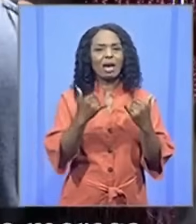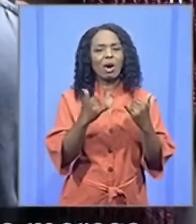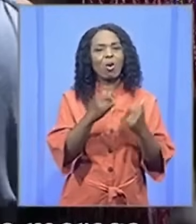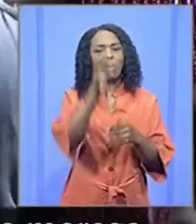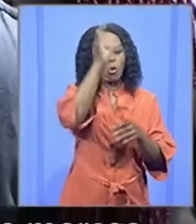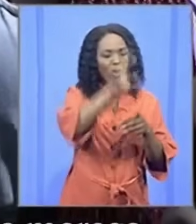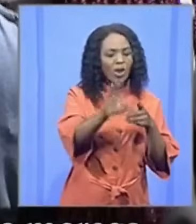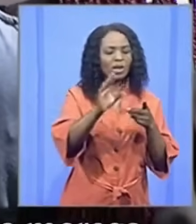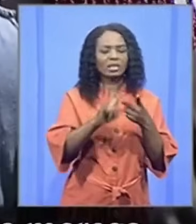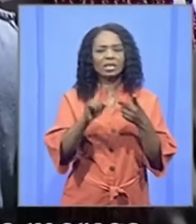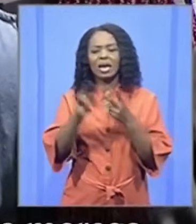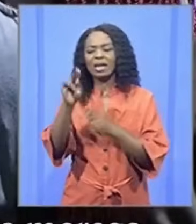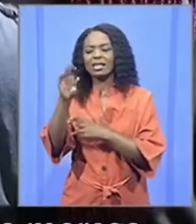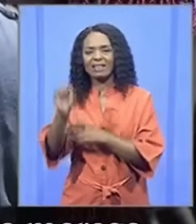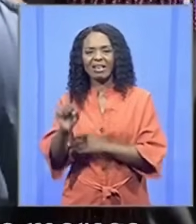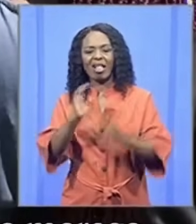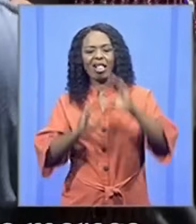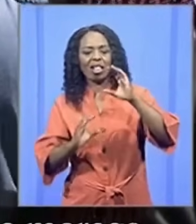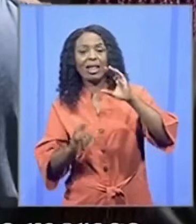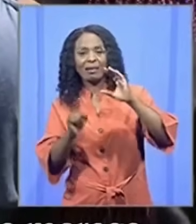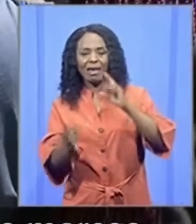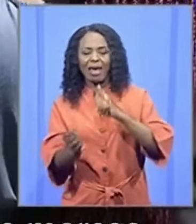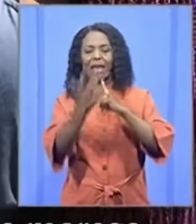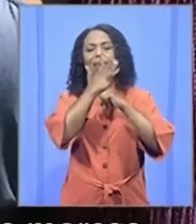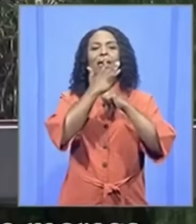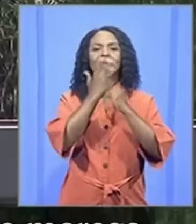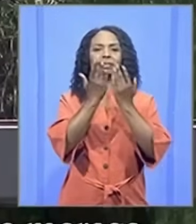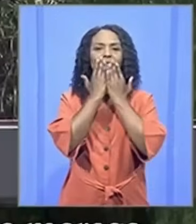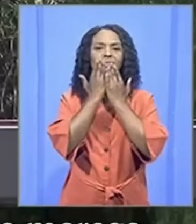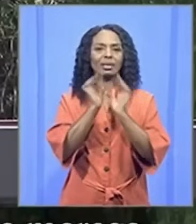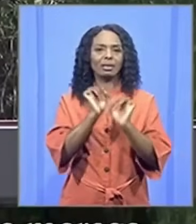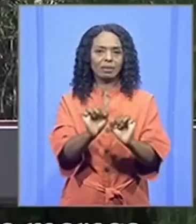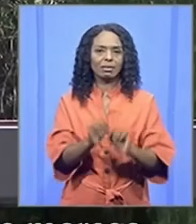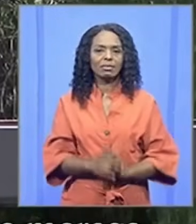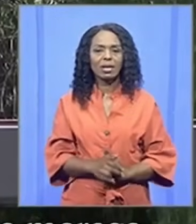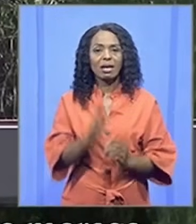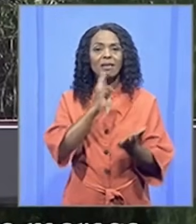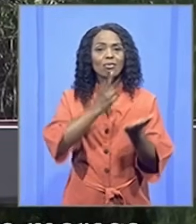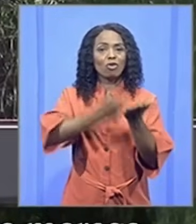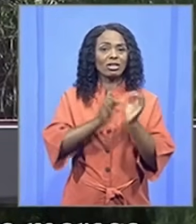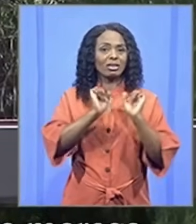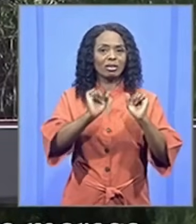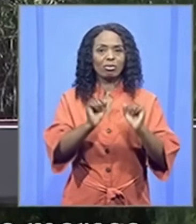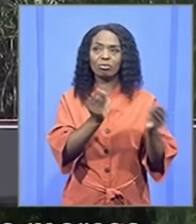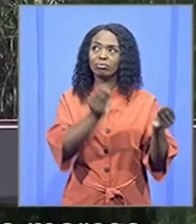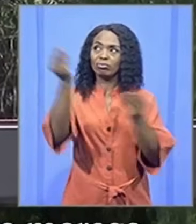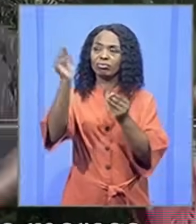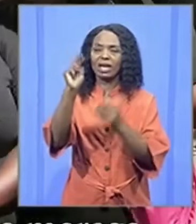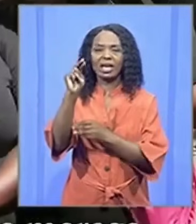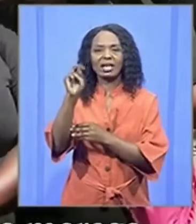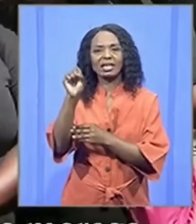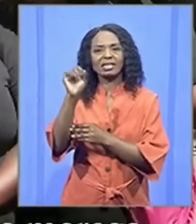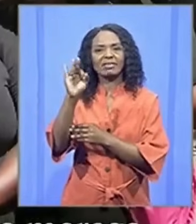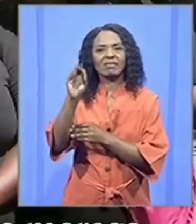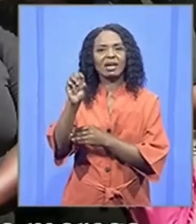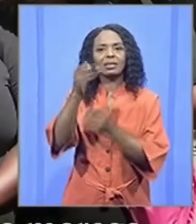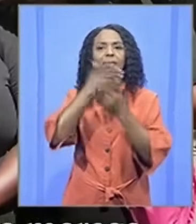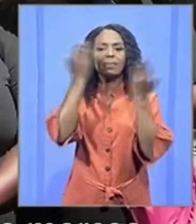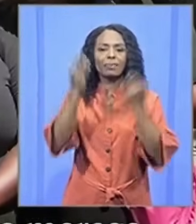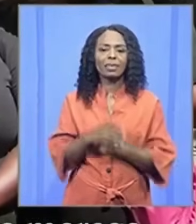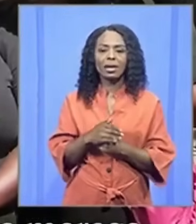o šoro. Go le bjalo direkhote tša ba bangwe tša dithuto ga se tša romela go ba NSFAS. Ha re kgone fumana dithuso tsa tšhelete